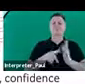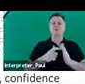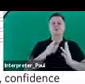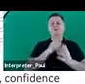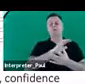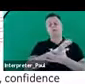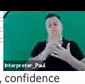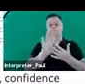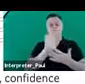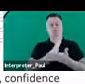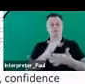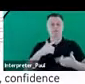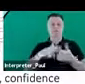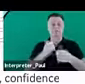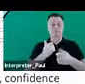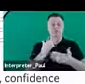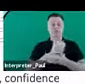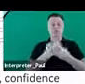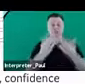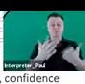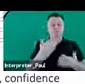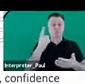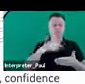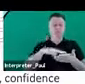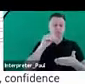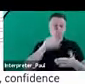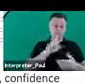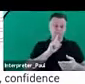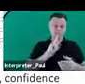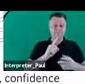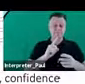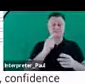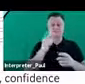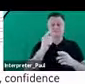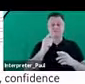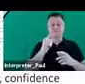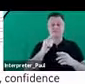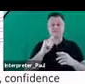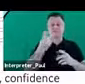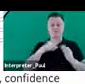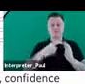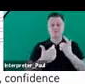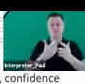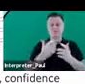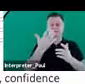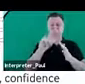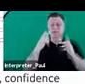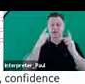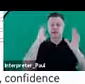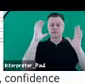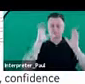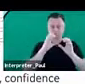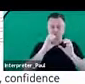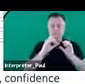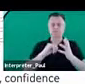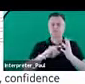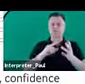real examples, was a student who lost 50% of his vision in his first year at university. I took two years